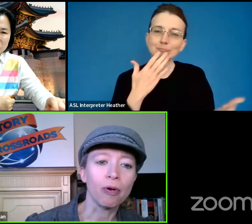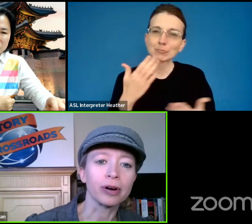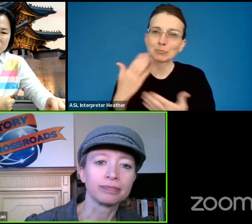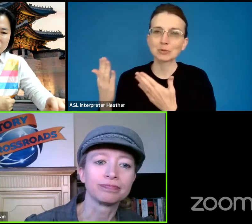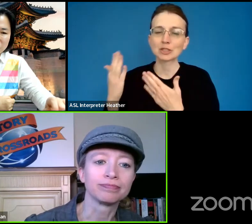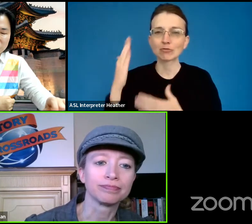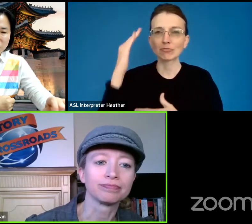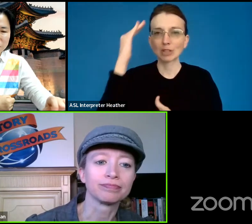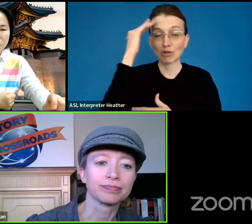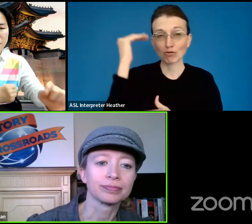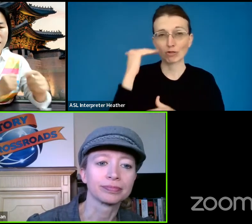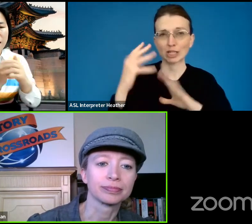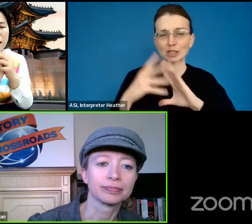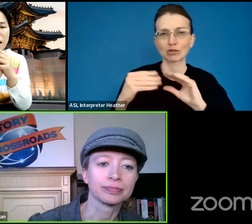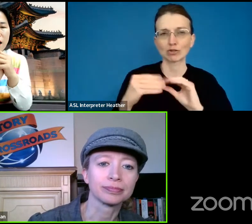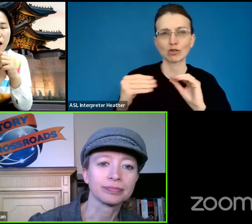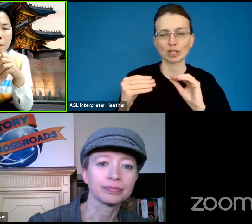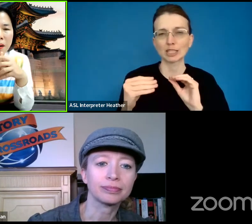stories more?